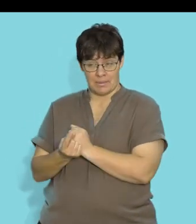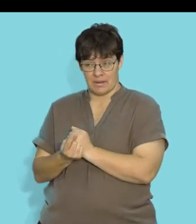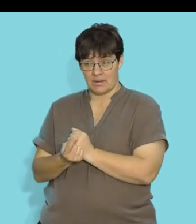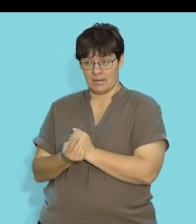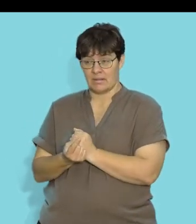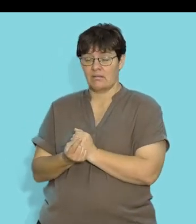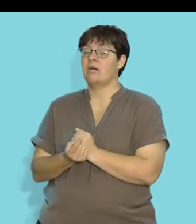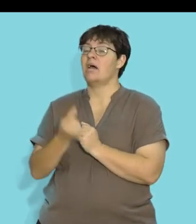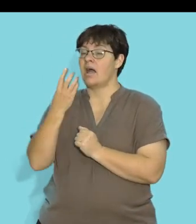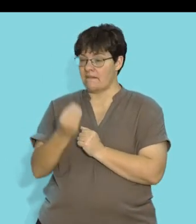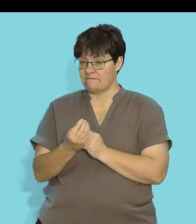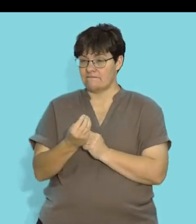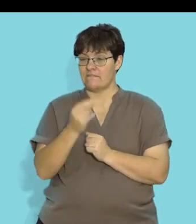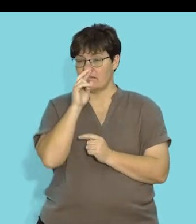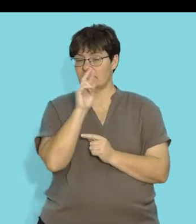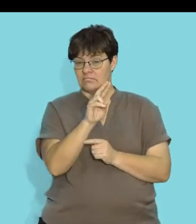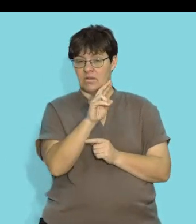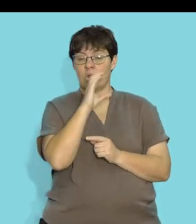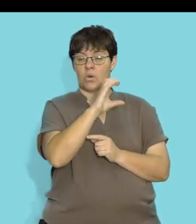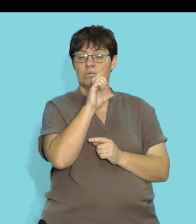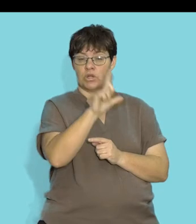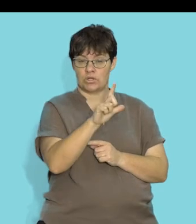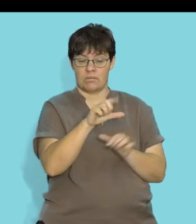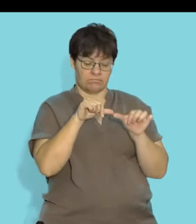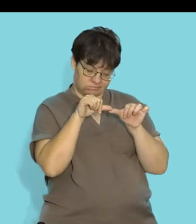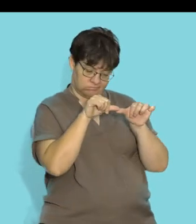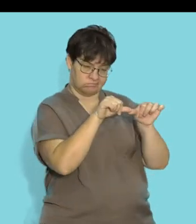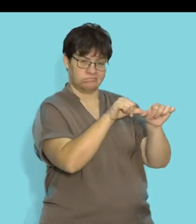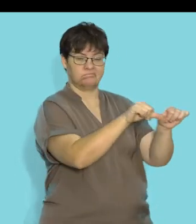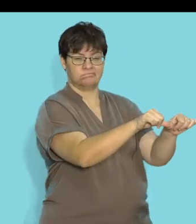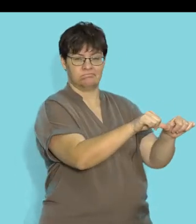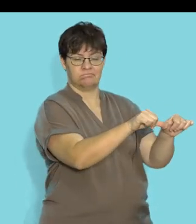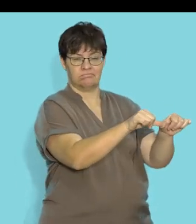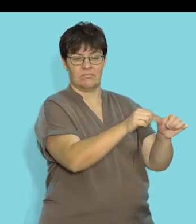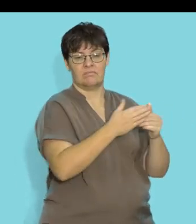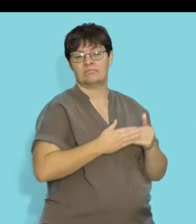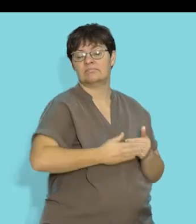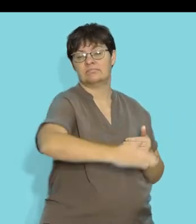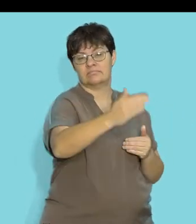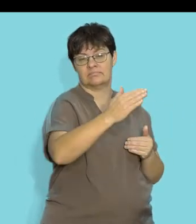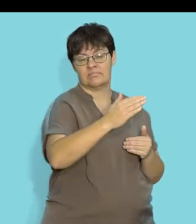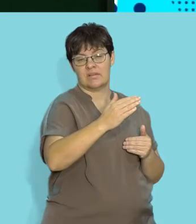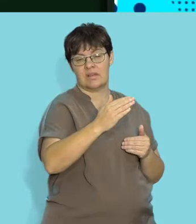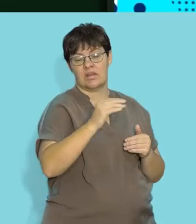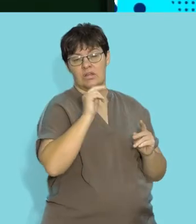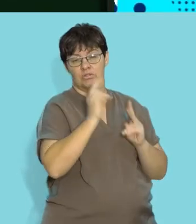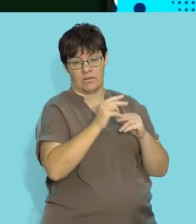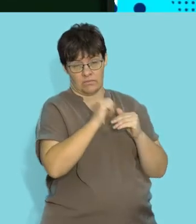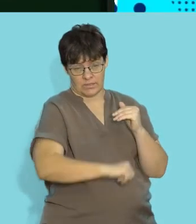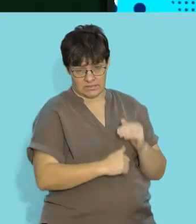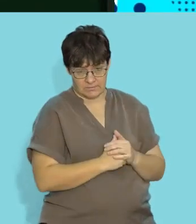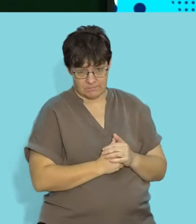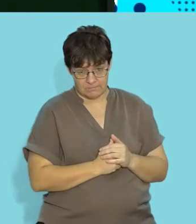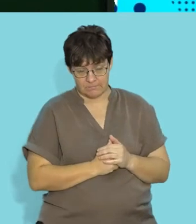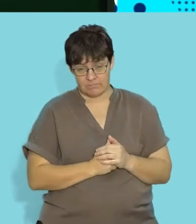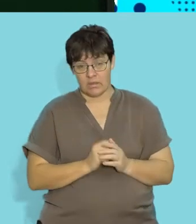fertilization had taken place, we would have had to have seen the corpus luteum being maintained throughout the next trimester. And